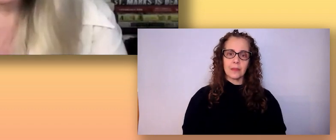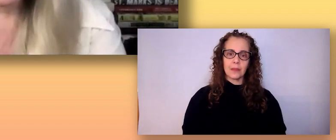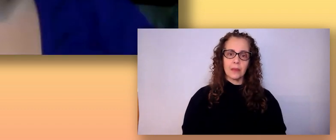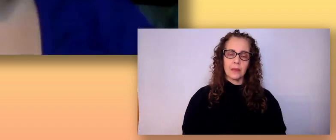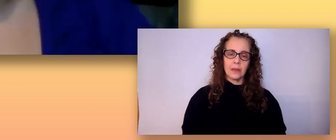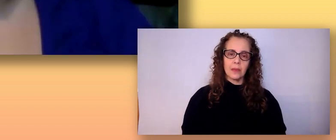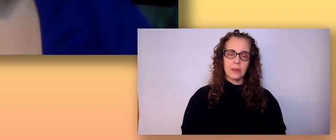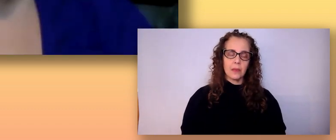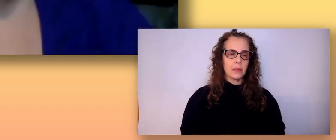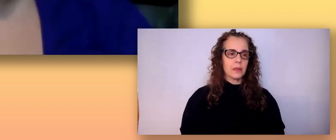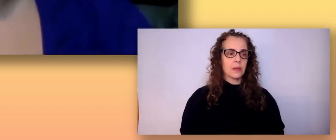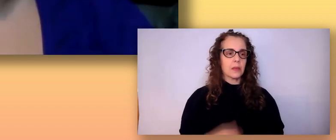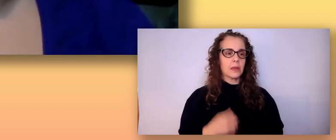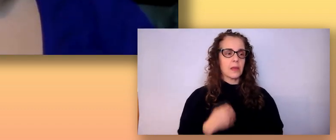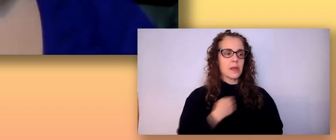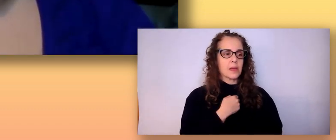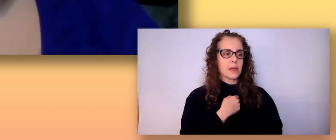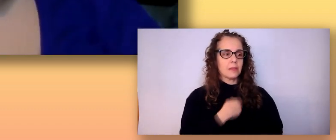I'm sorry.